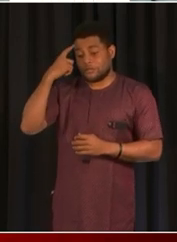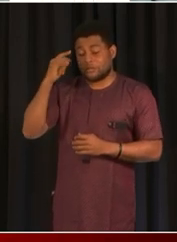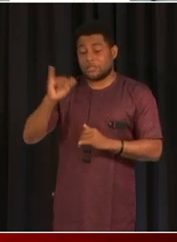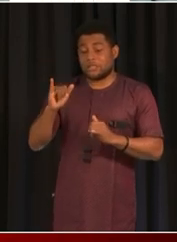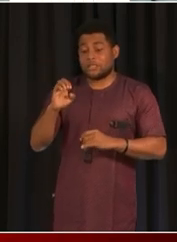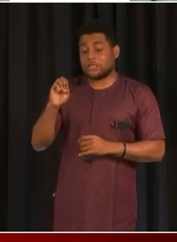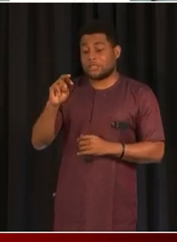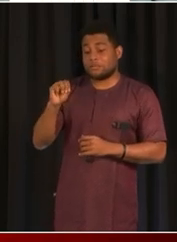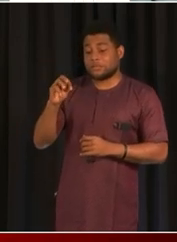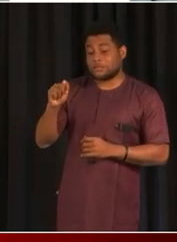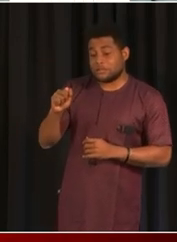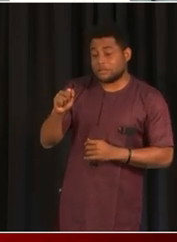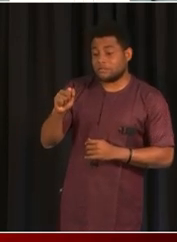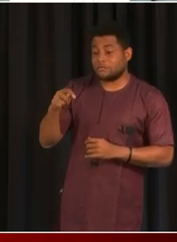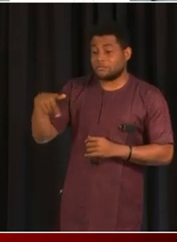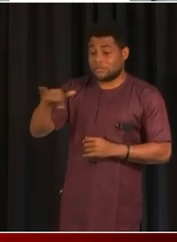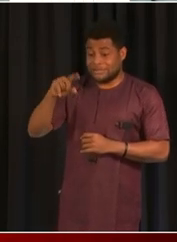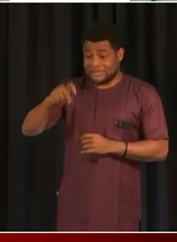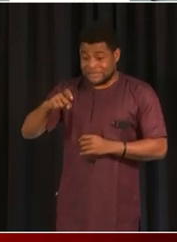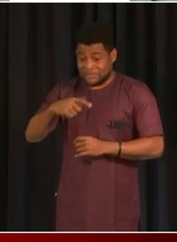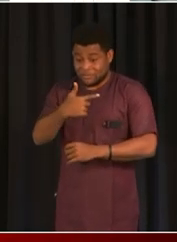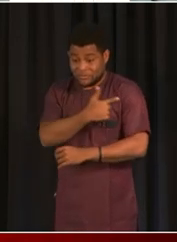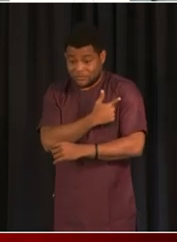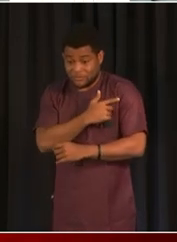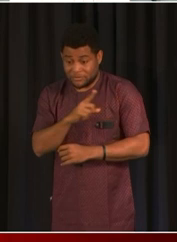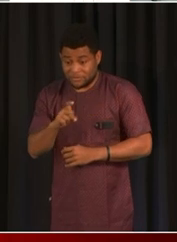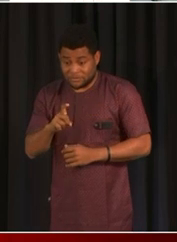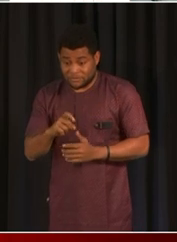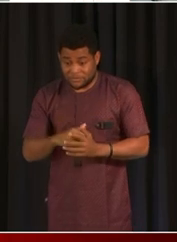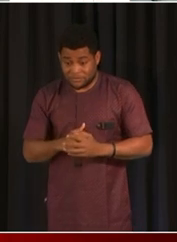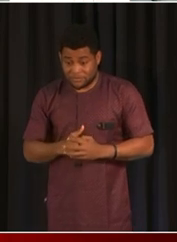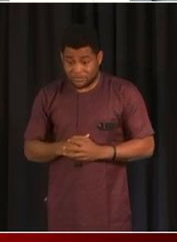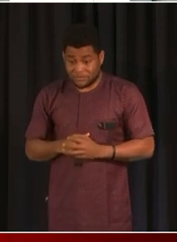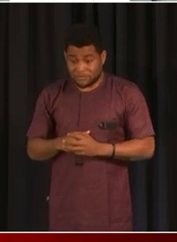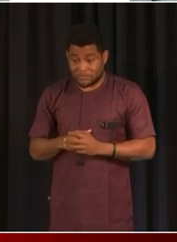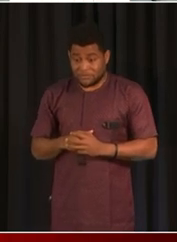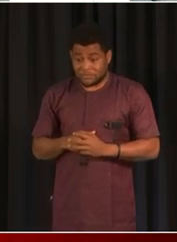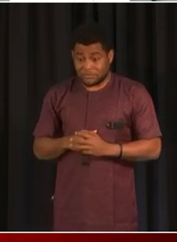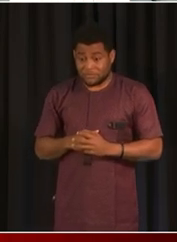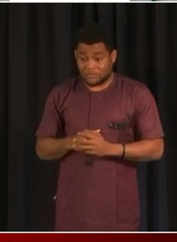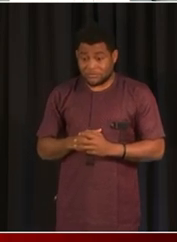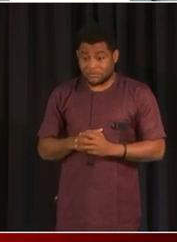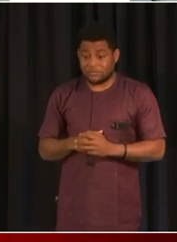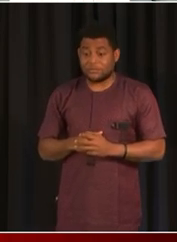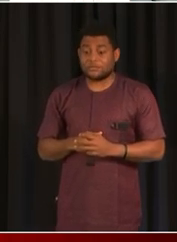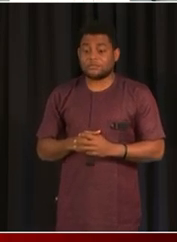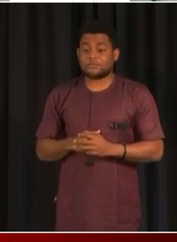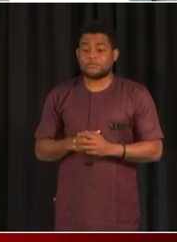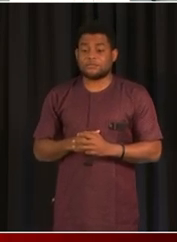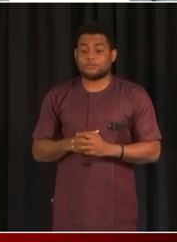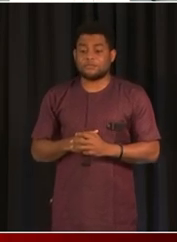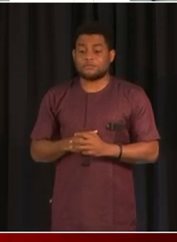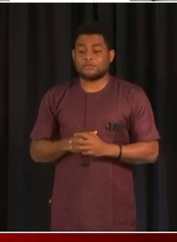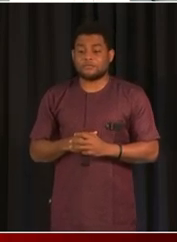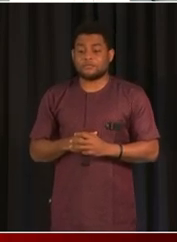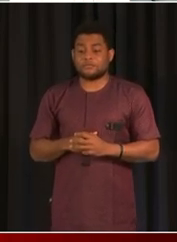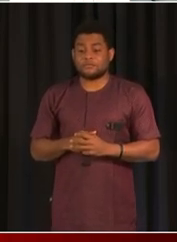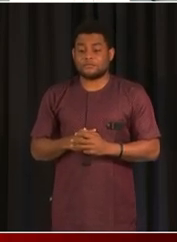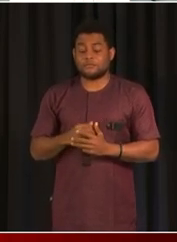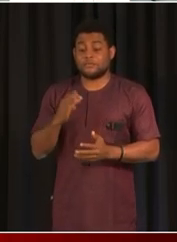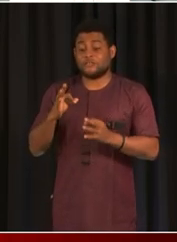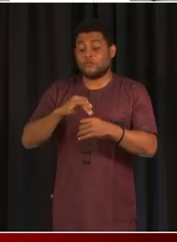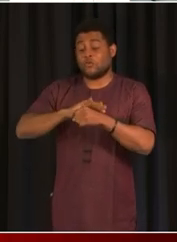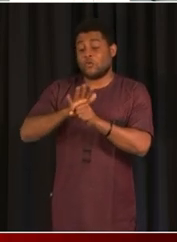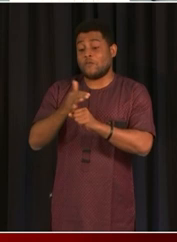Great question, Mark. So paramedics and EMTs are covered as district government employees who work for fire and EMS. If